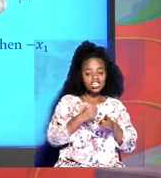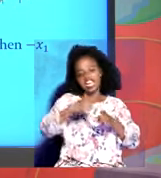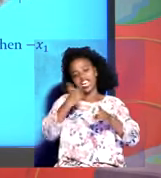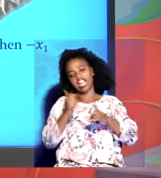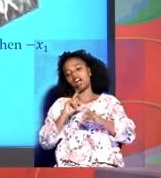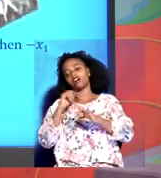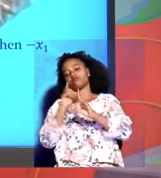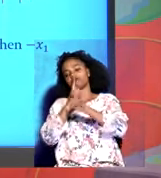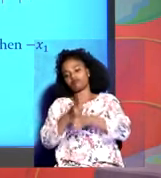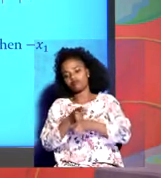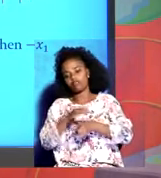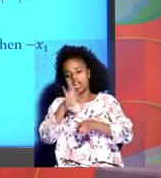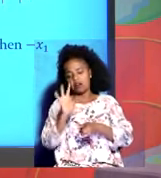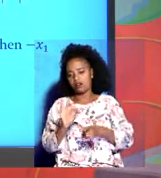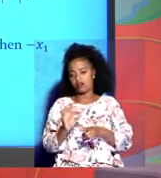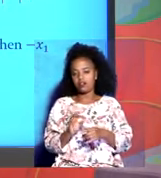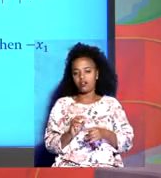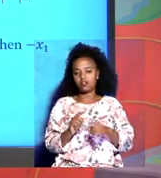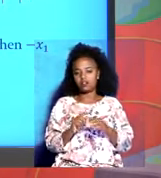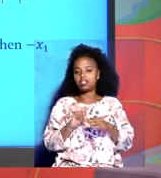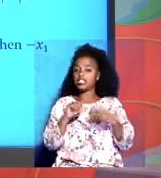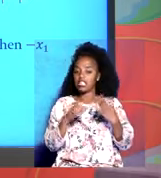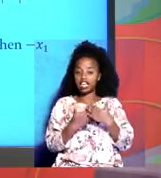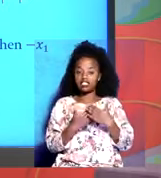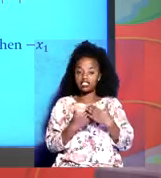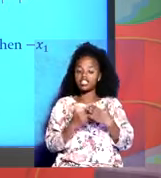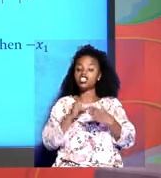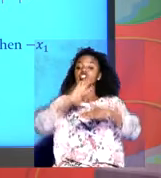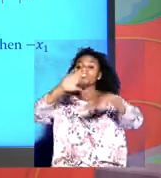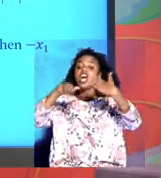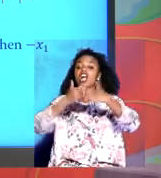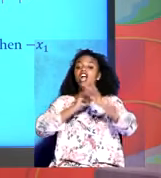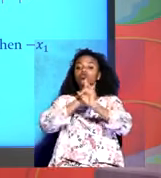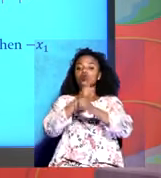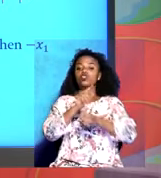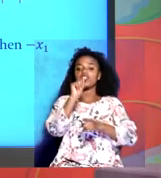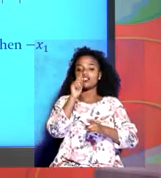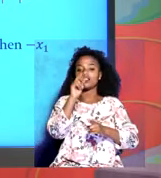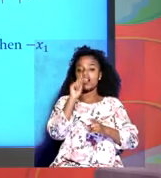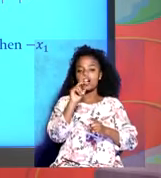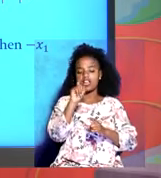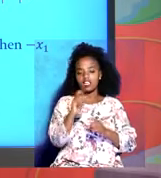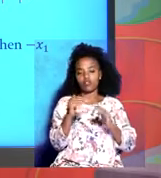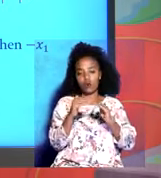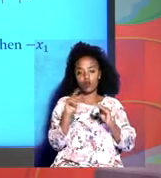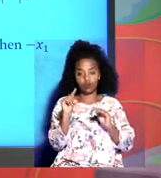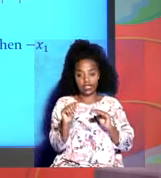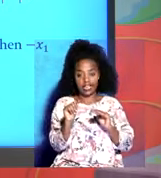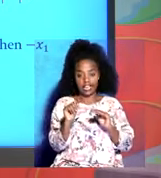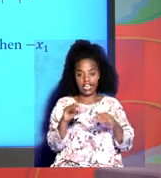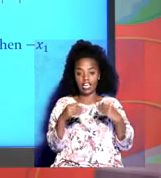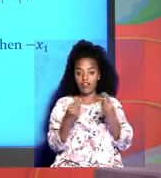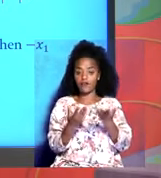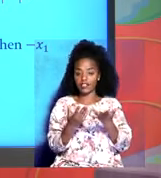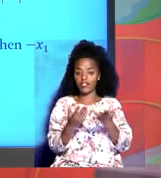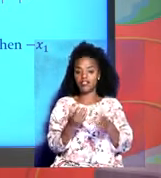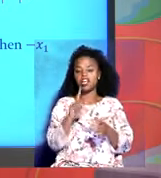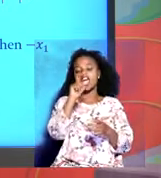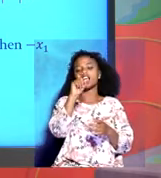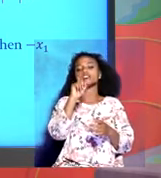next period, and so on. So general solution of this tan x equals to t is given by